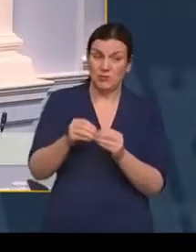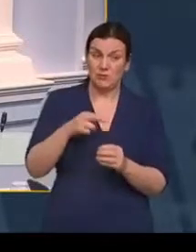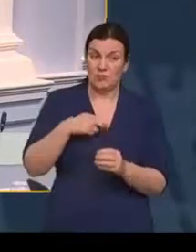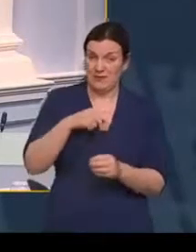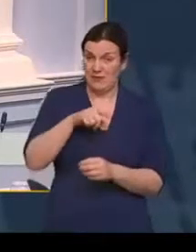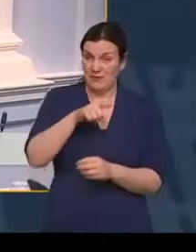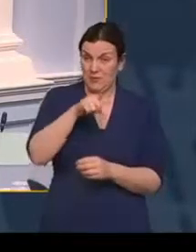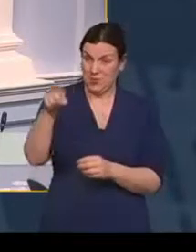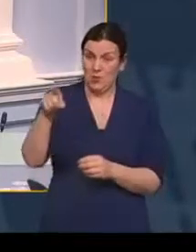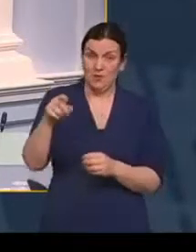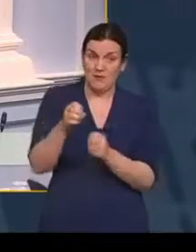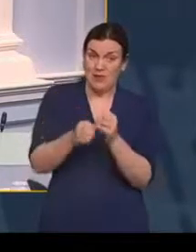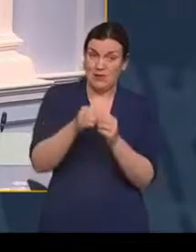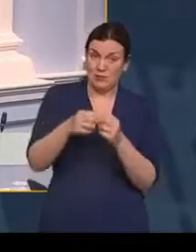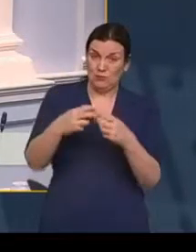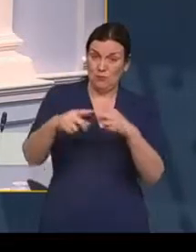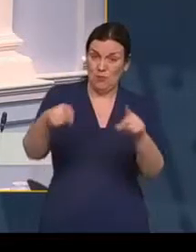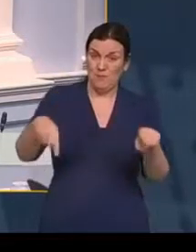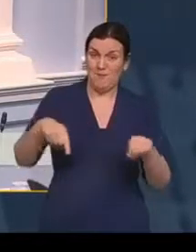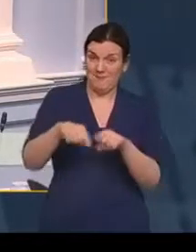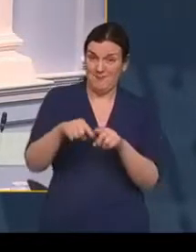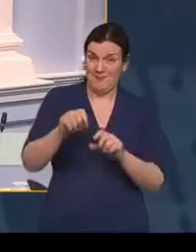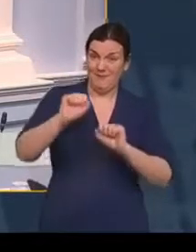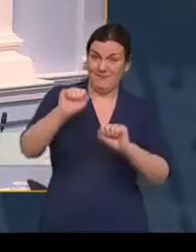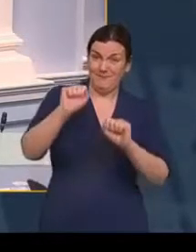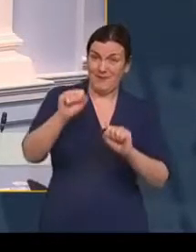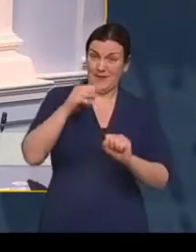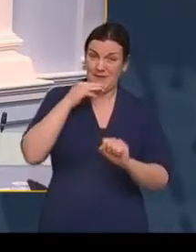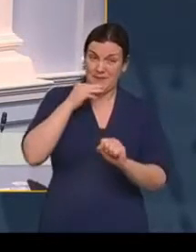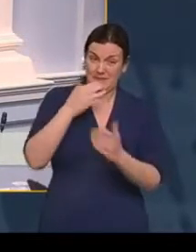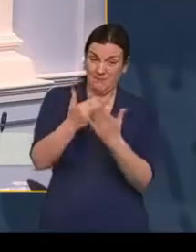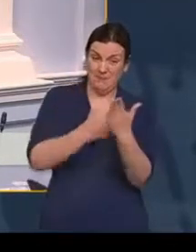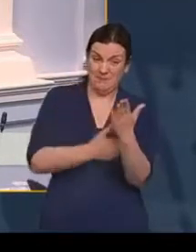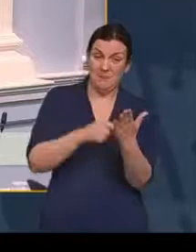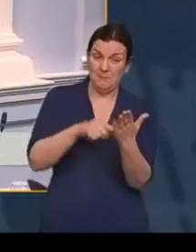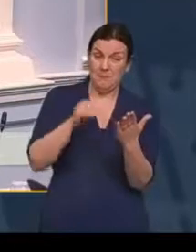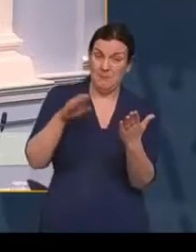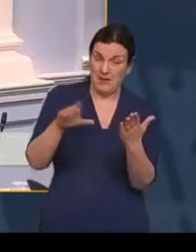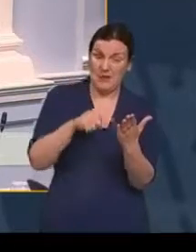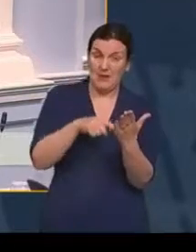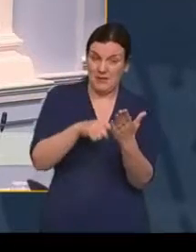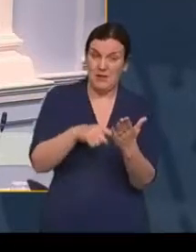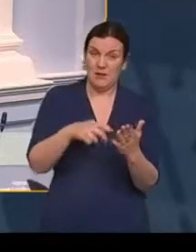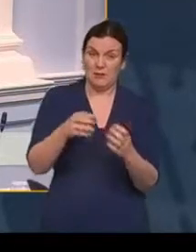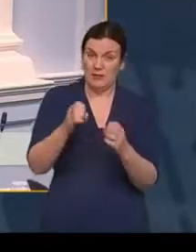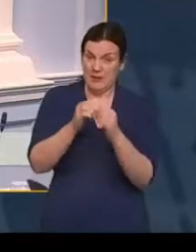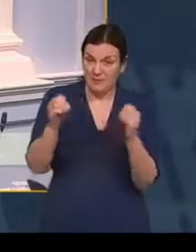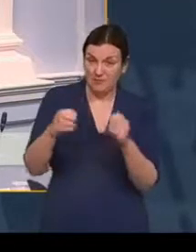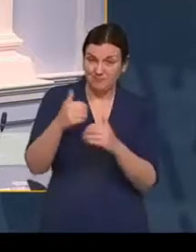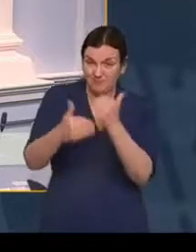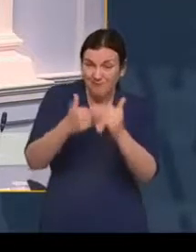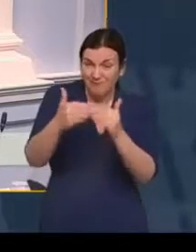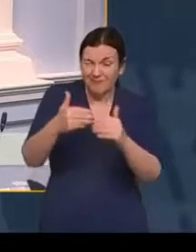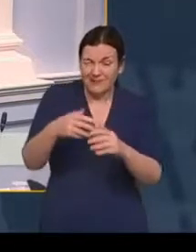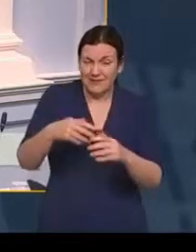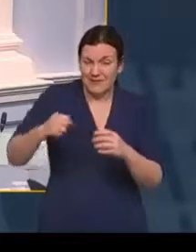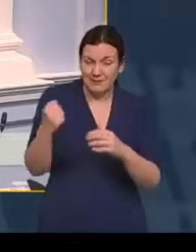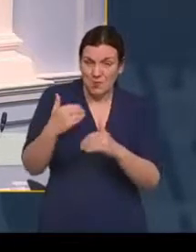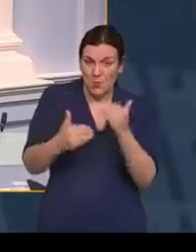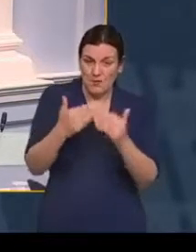on, you are the engine room as far as I'm concerned in relation to this particular bill, but also in relation to the